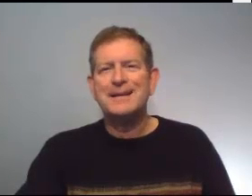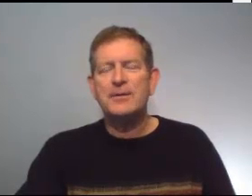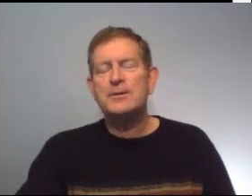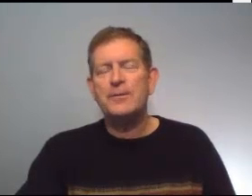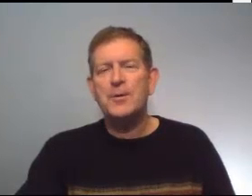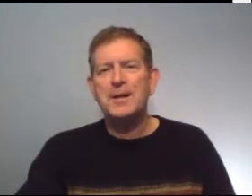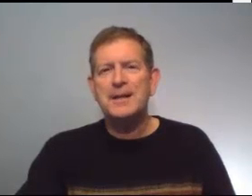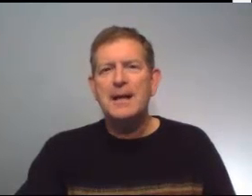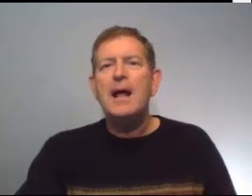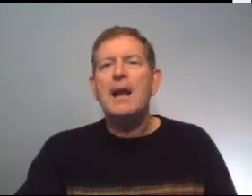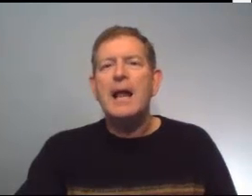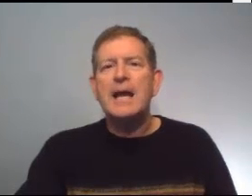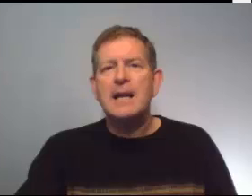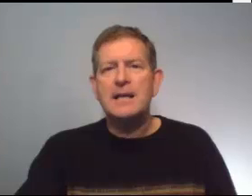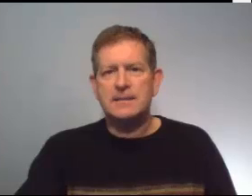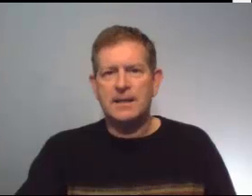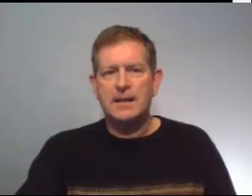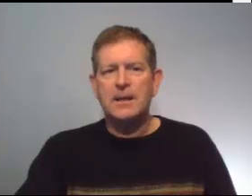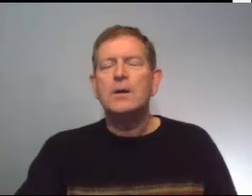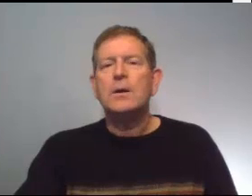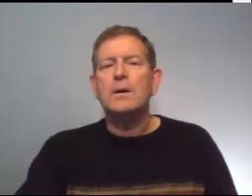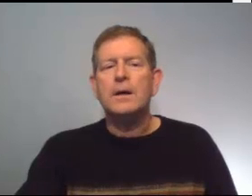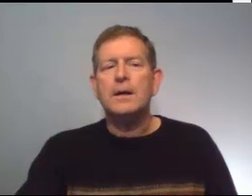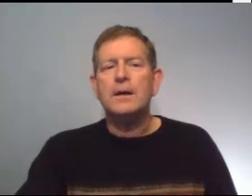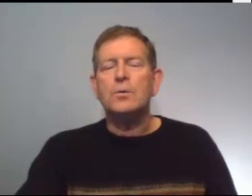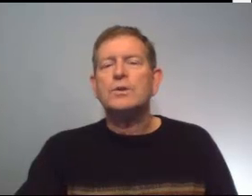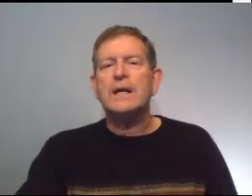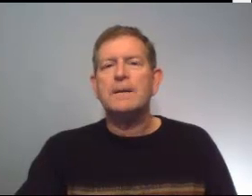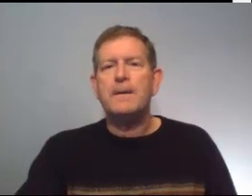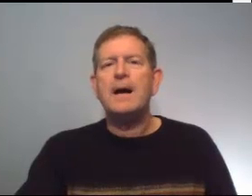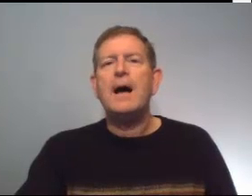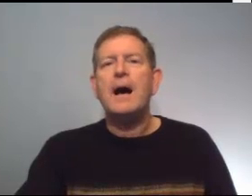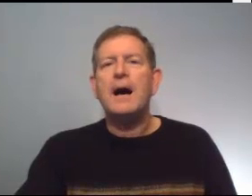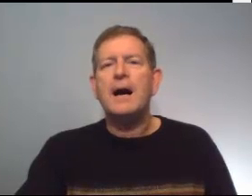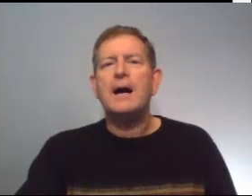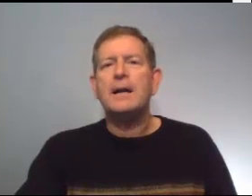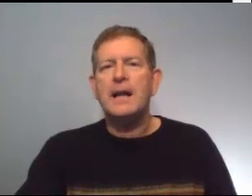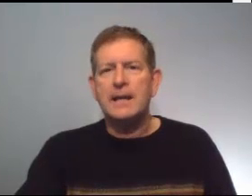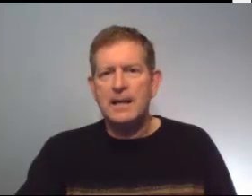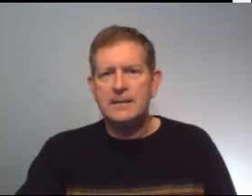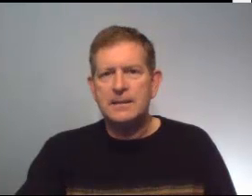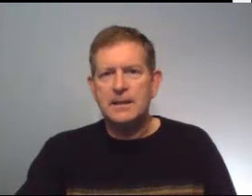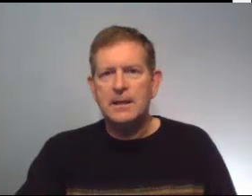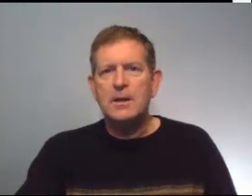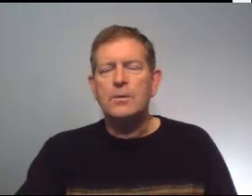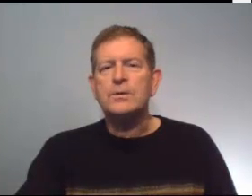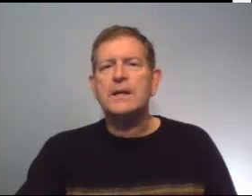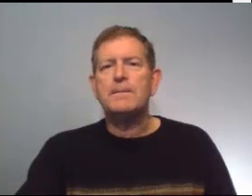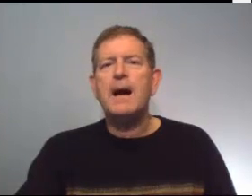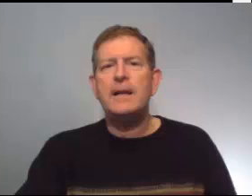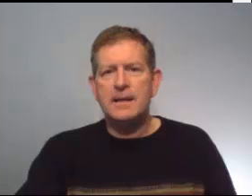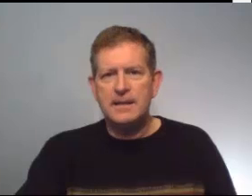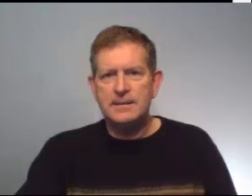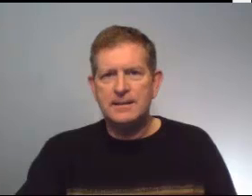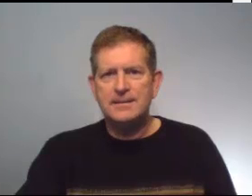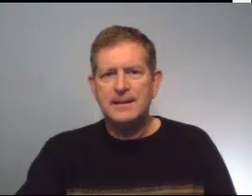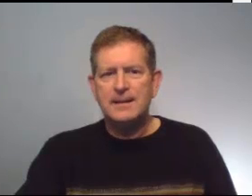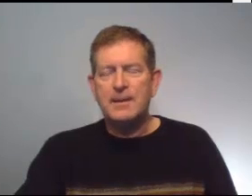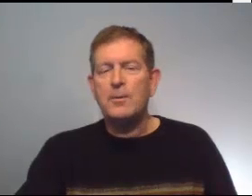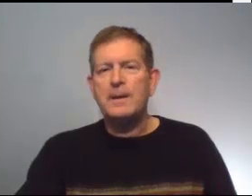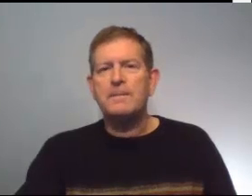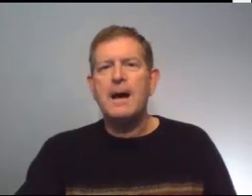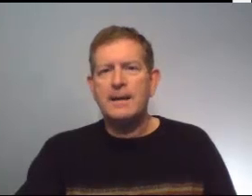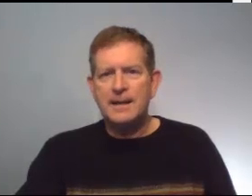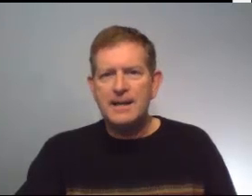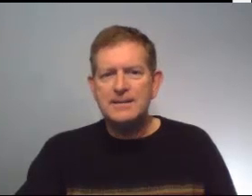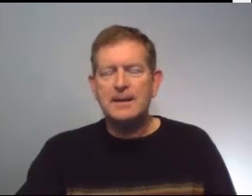learned it. At least you've heard it. La iglesia. Usted va a la iglesia. Usted va a la iglesia.